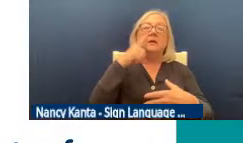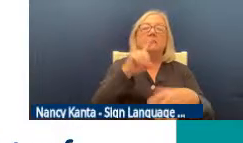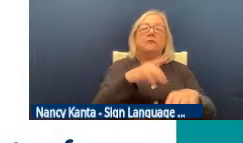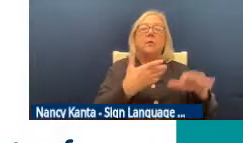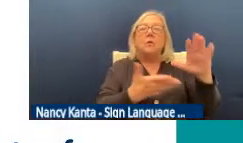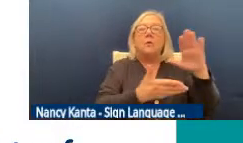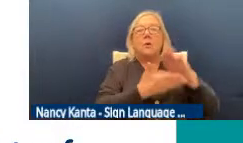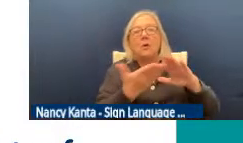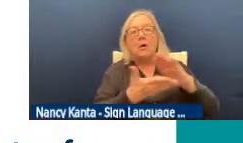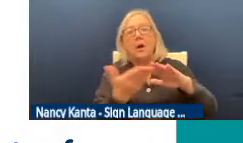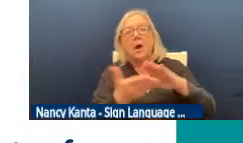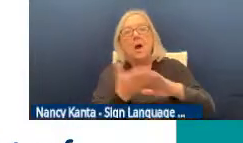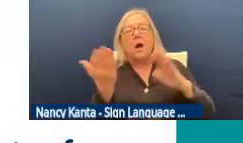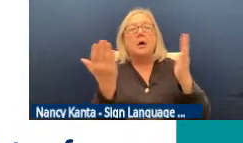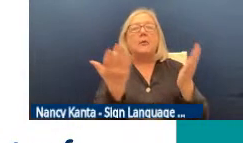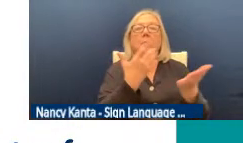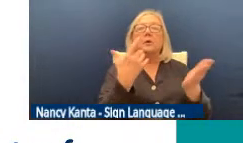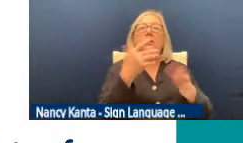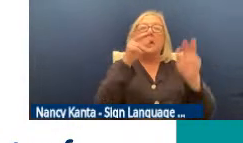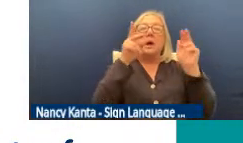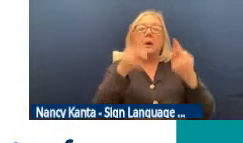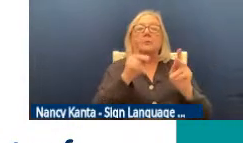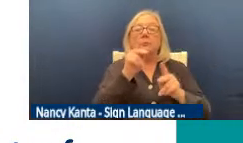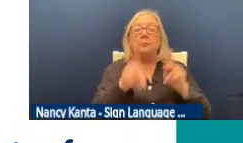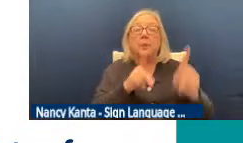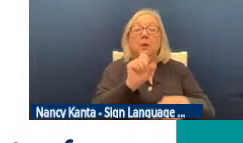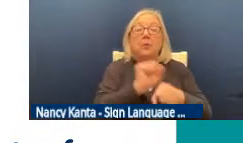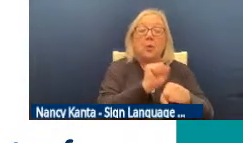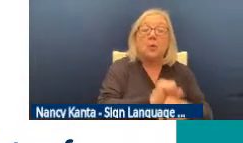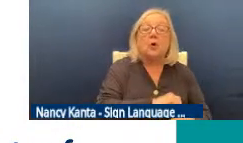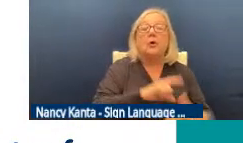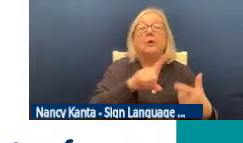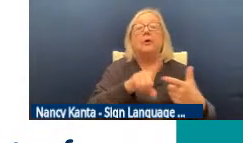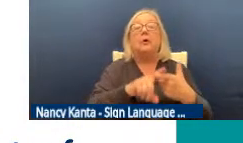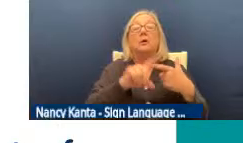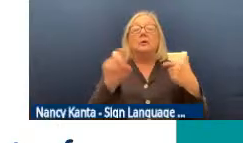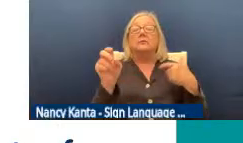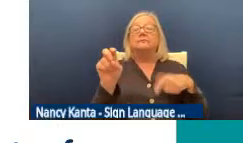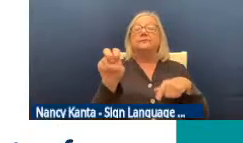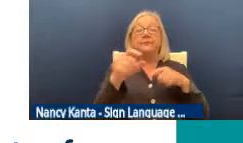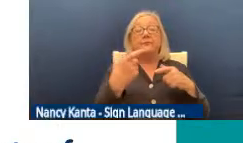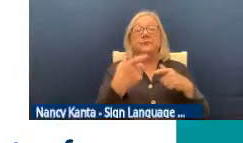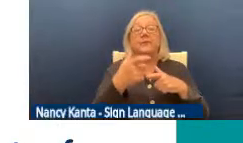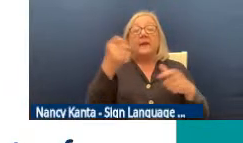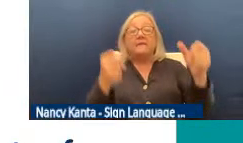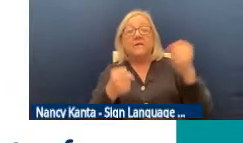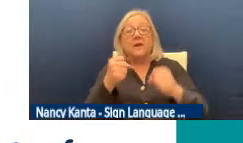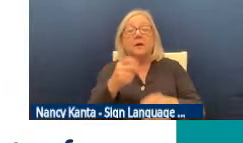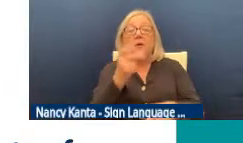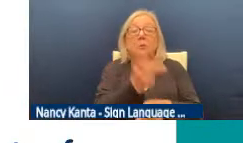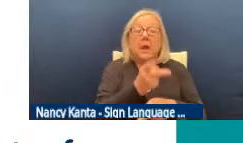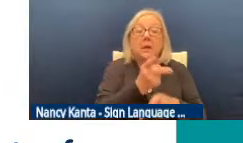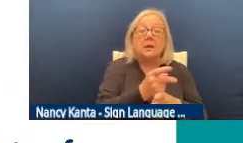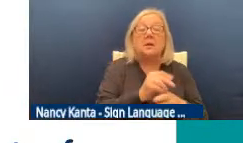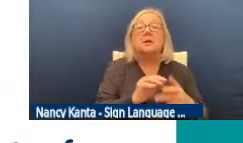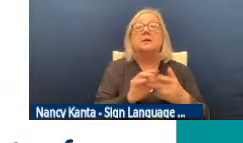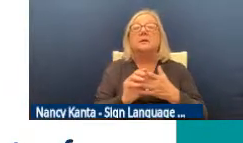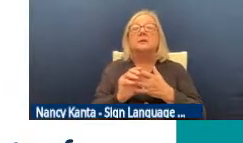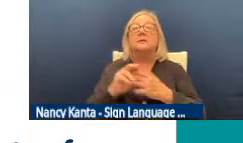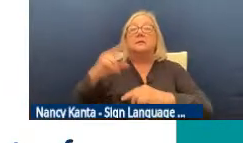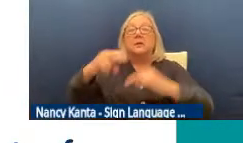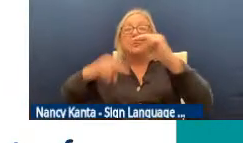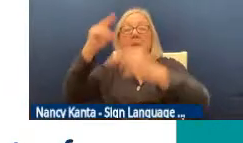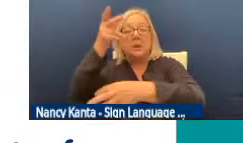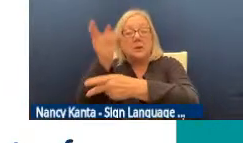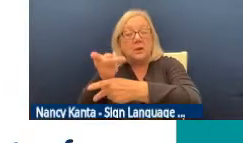operators, utilities and fuel, vehicle maintenance, facilities maintenance, and then all the support